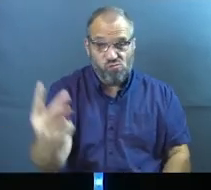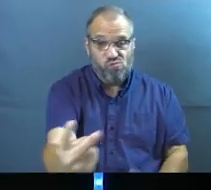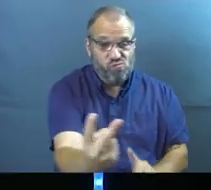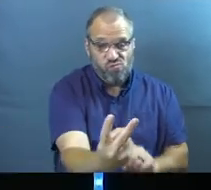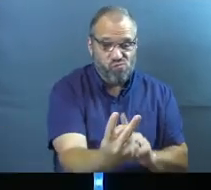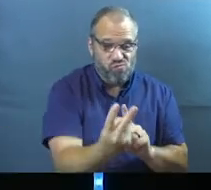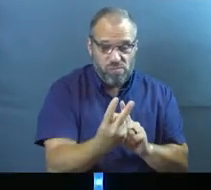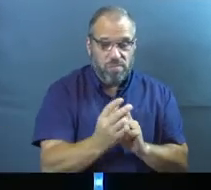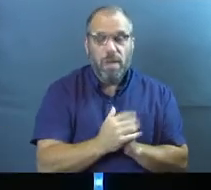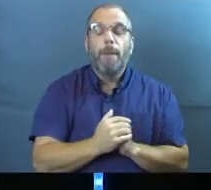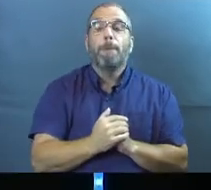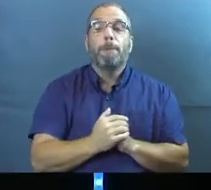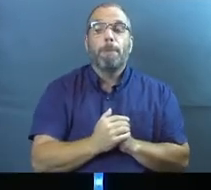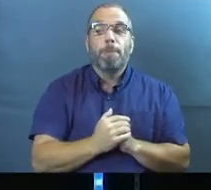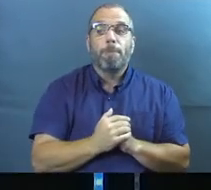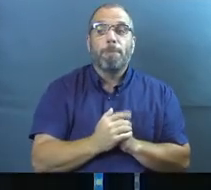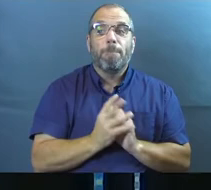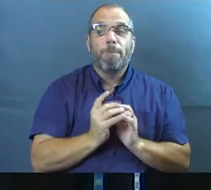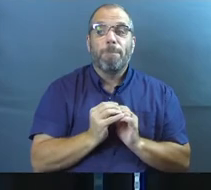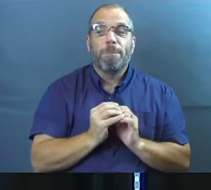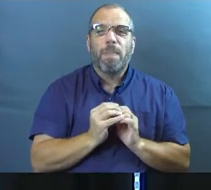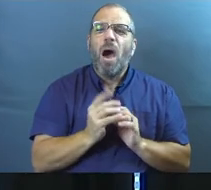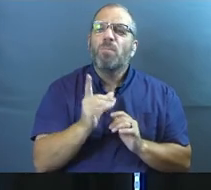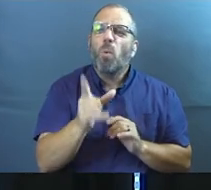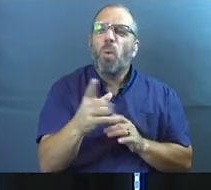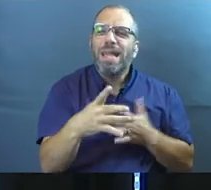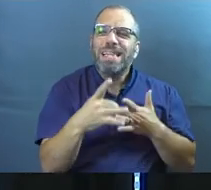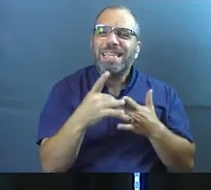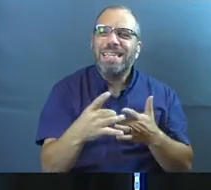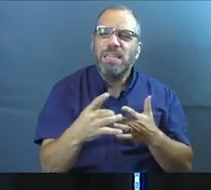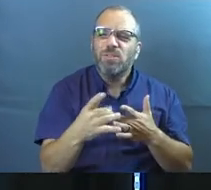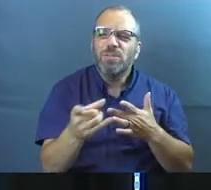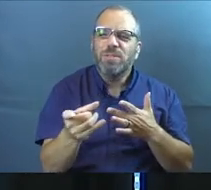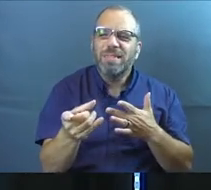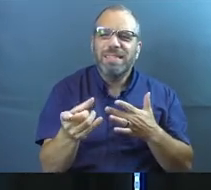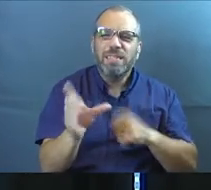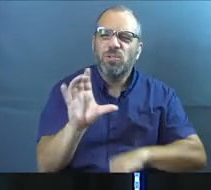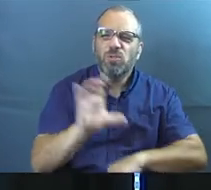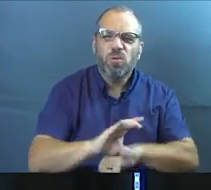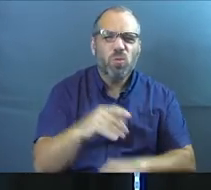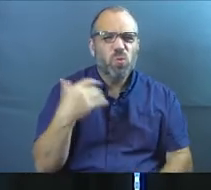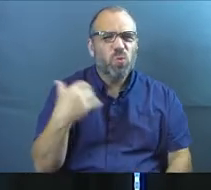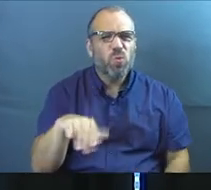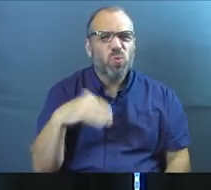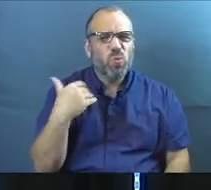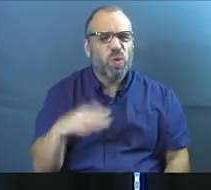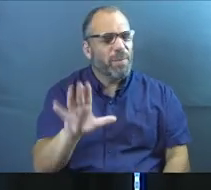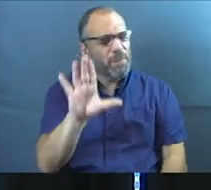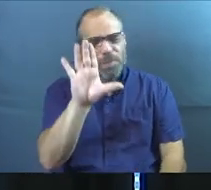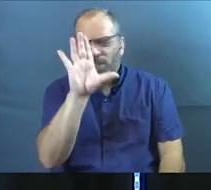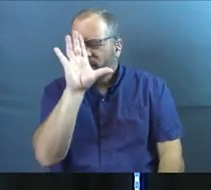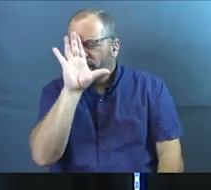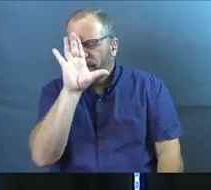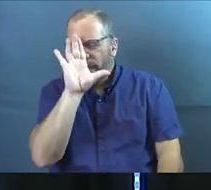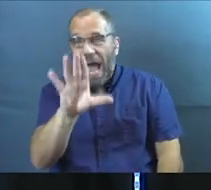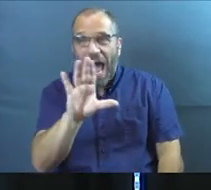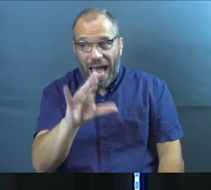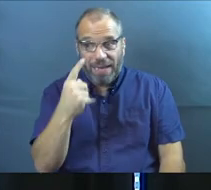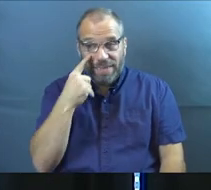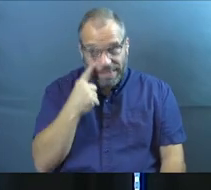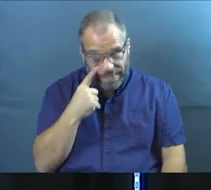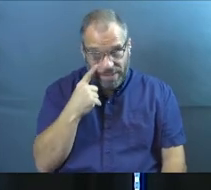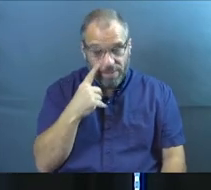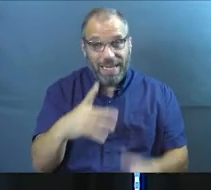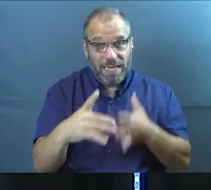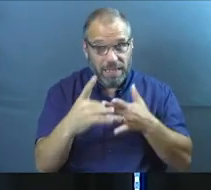with her, and I can't tell you what leaders these two people were in our church. They had led, I'd personally seen them in